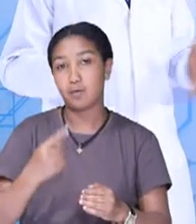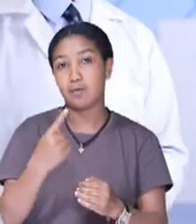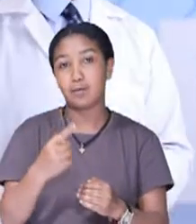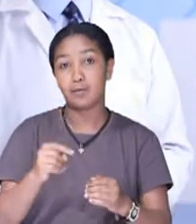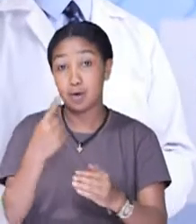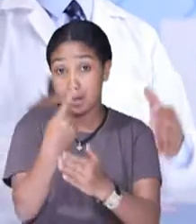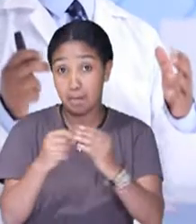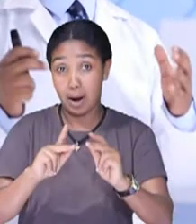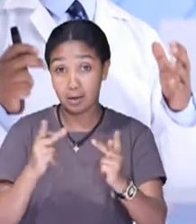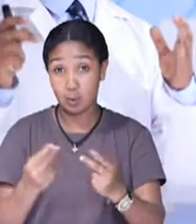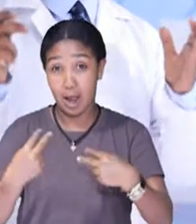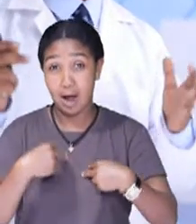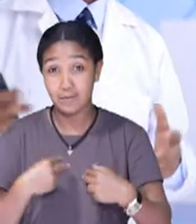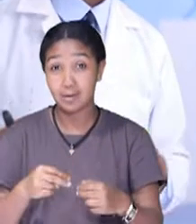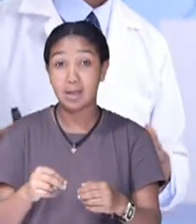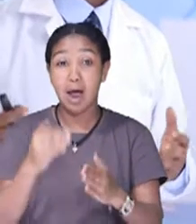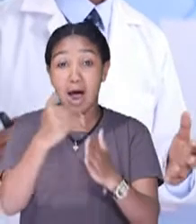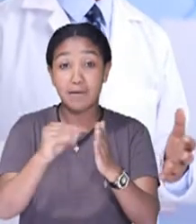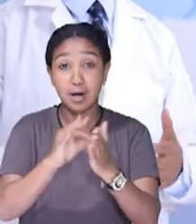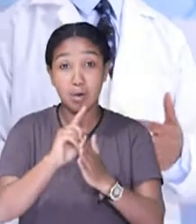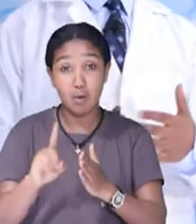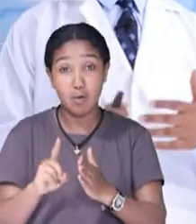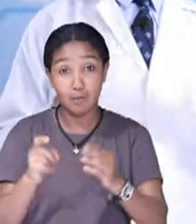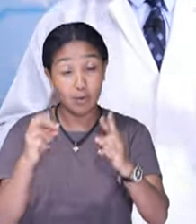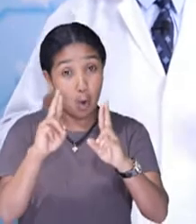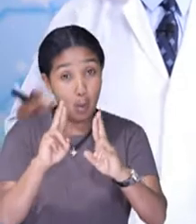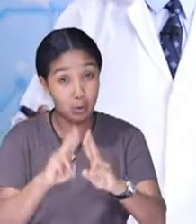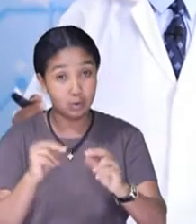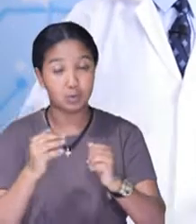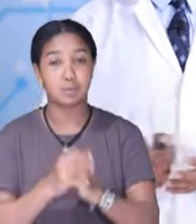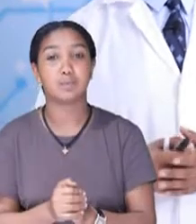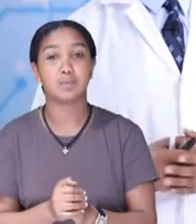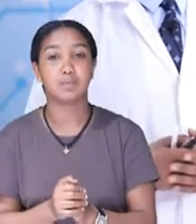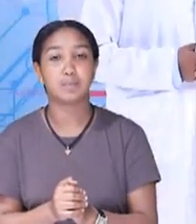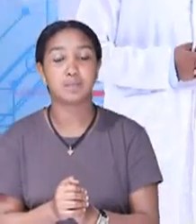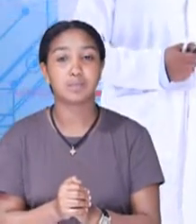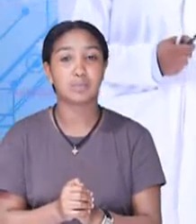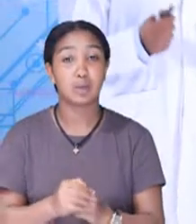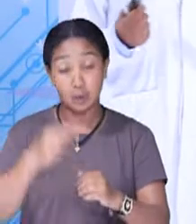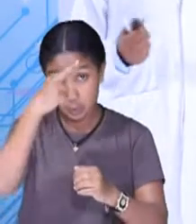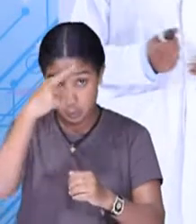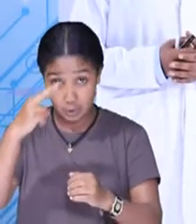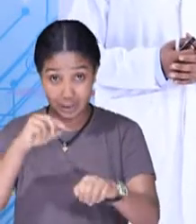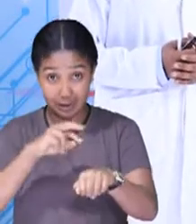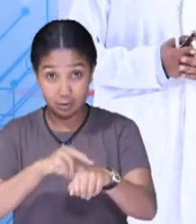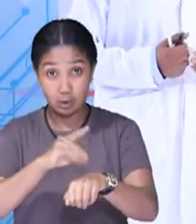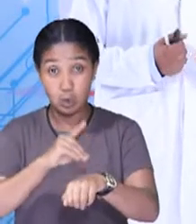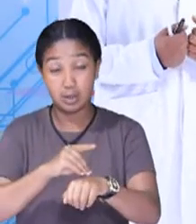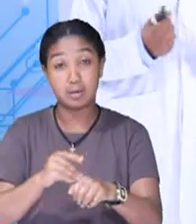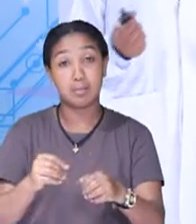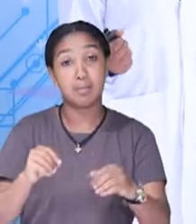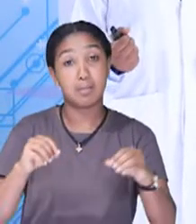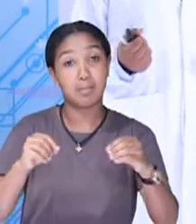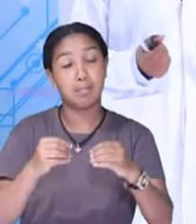parent cell with having half number of chromosome or haploid cell formation. During meiosis, when